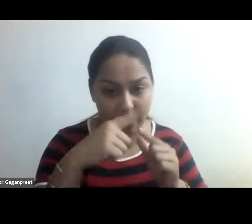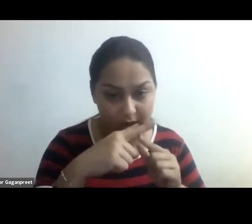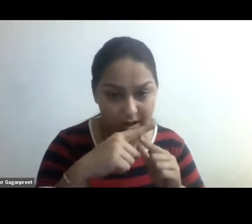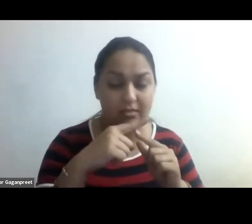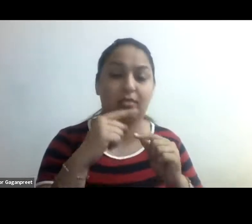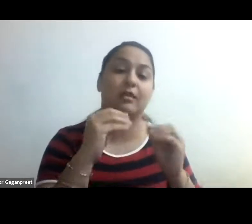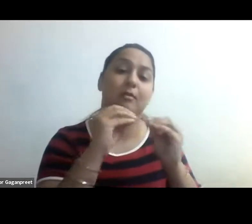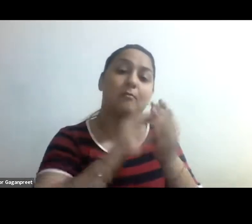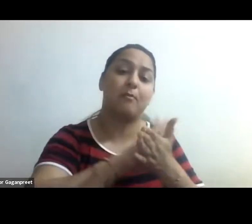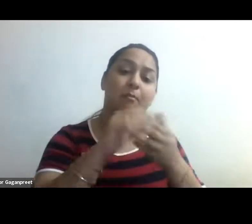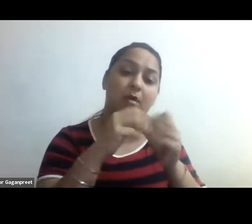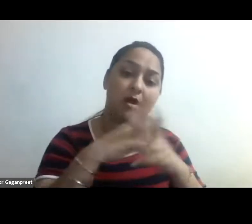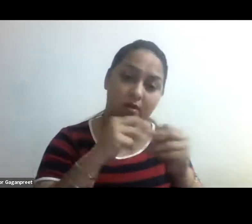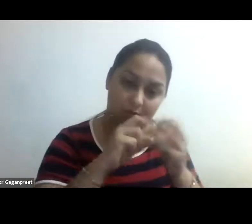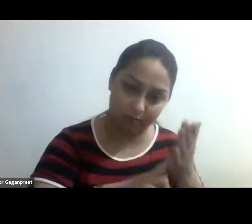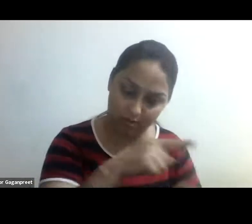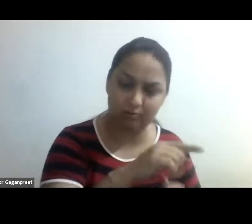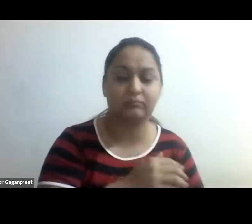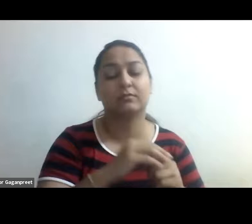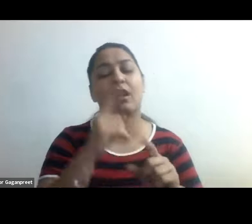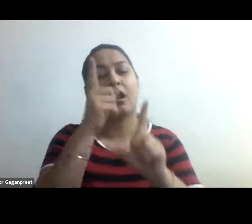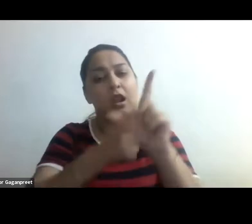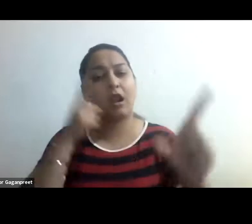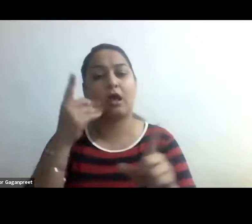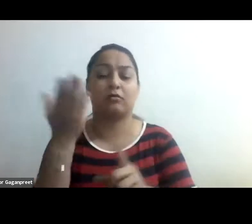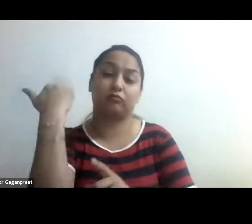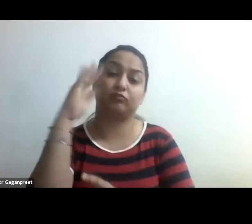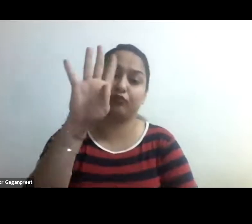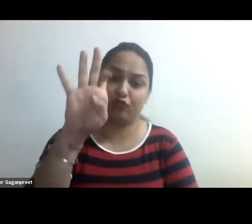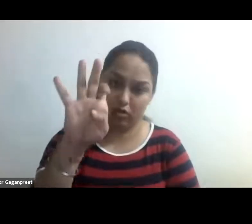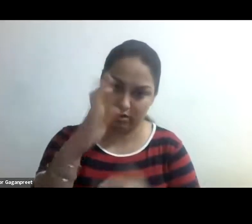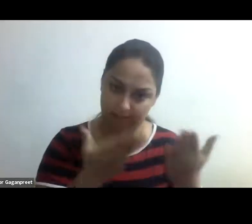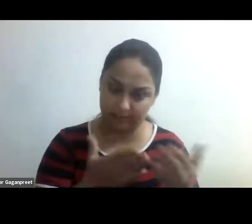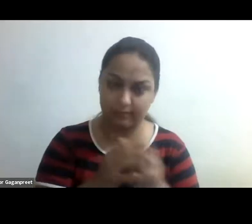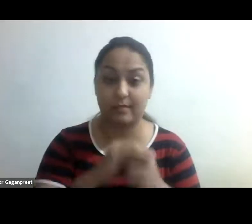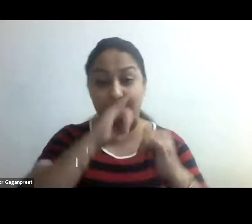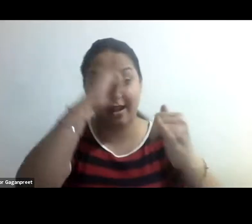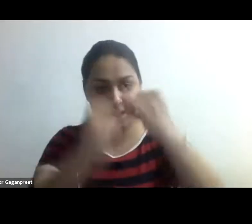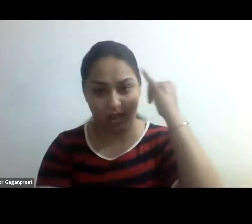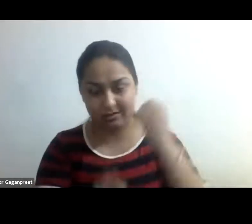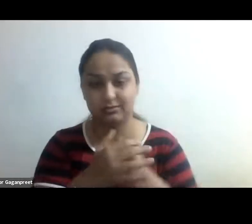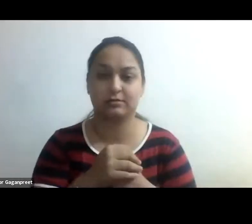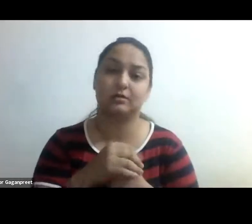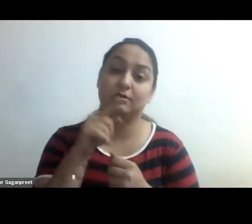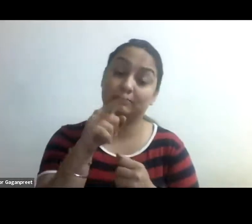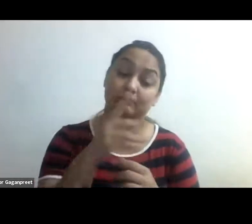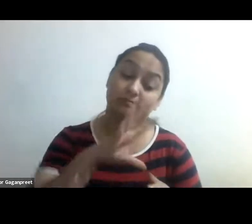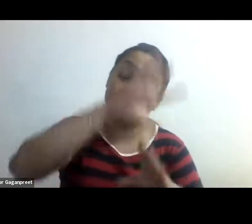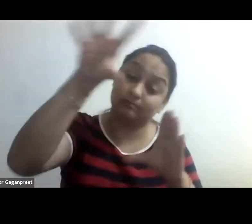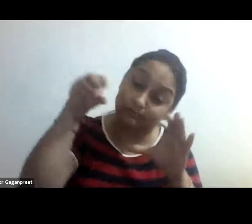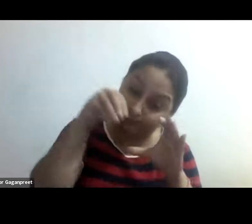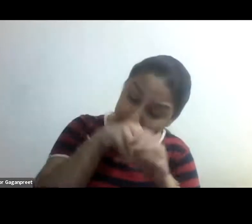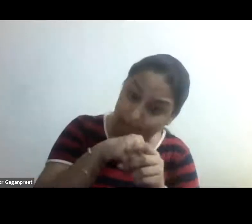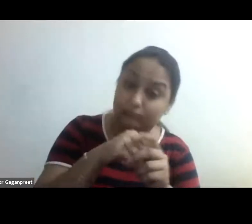with Puribai during the last 40 years. It is composed as a combination of